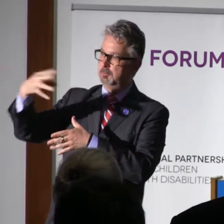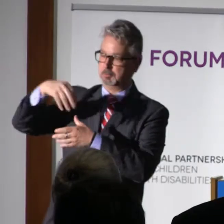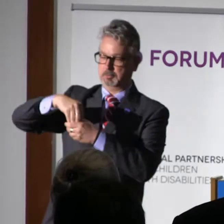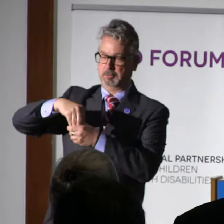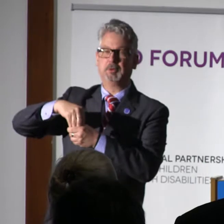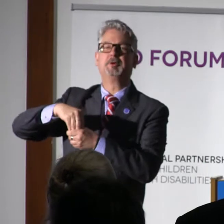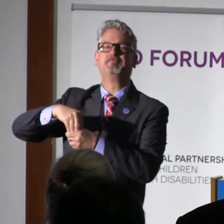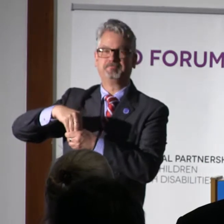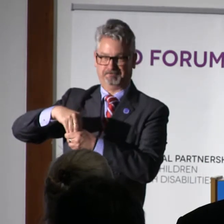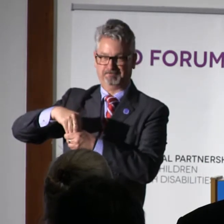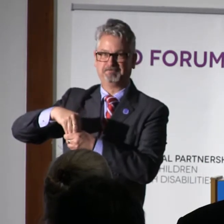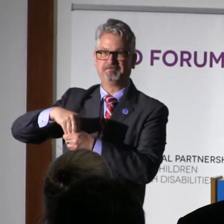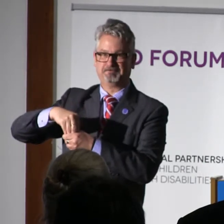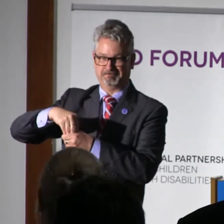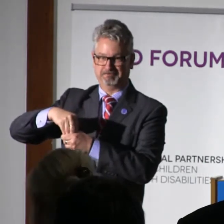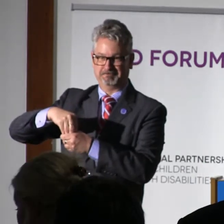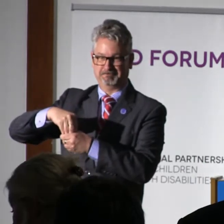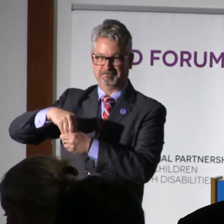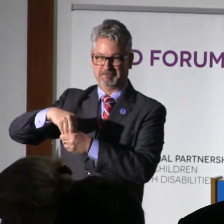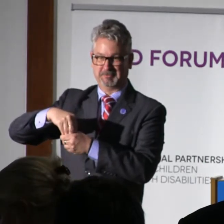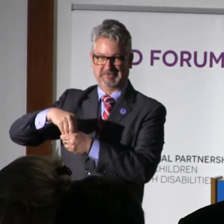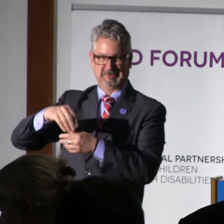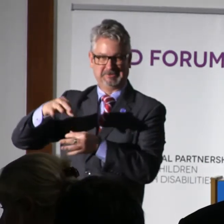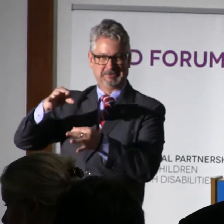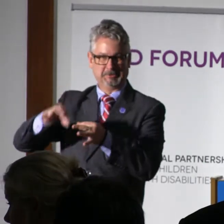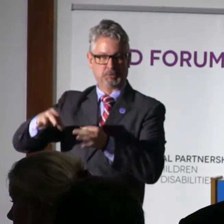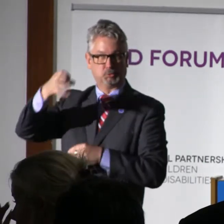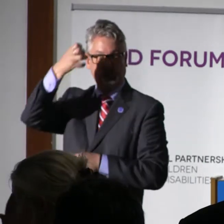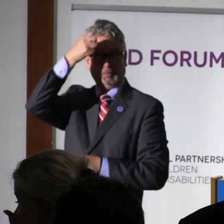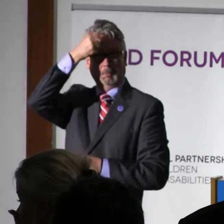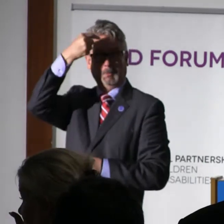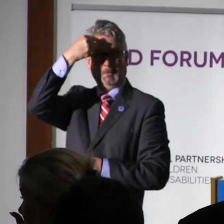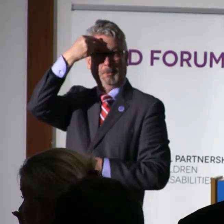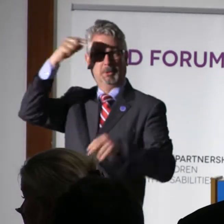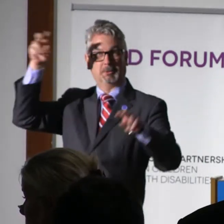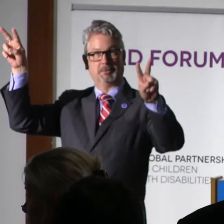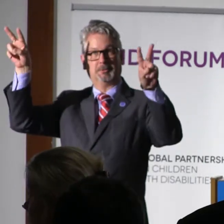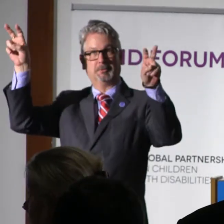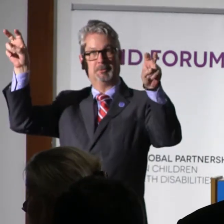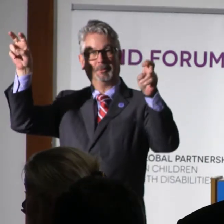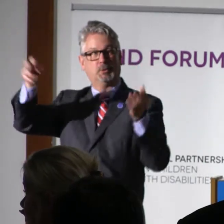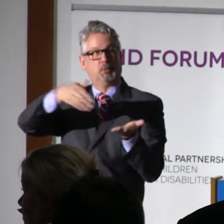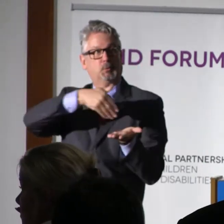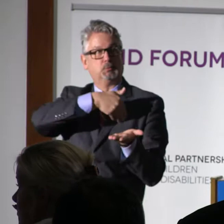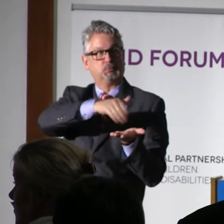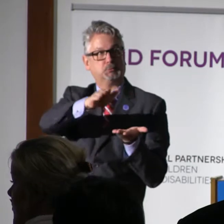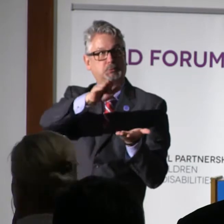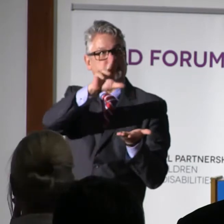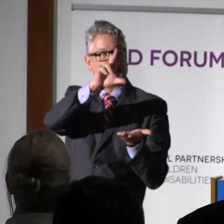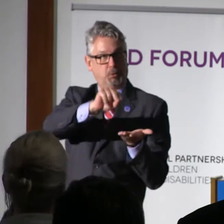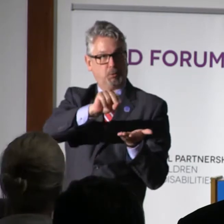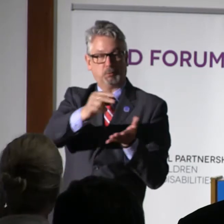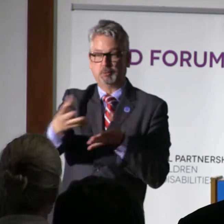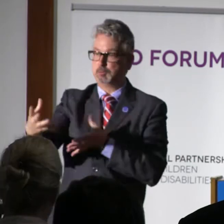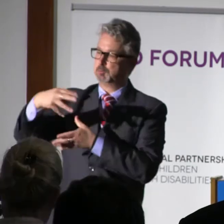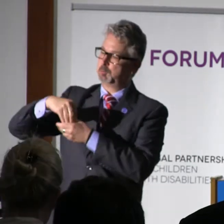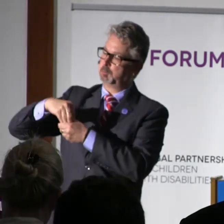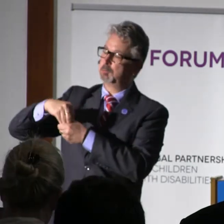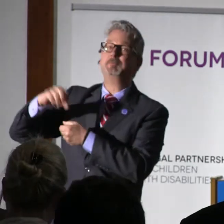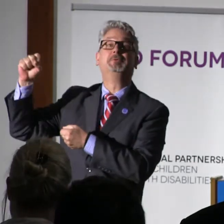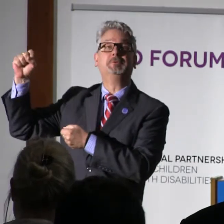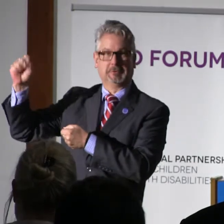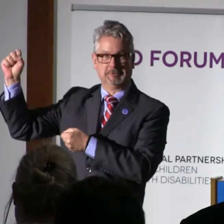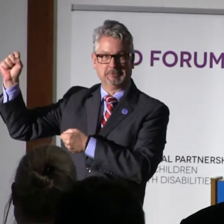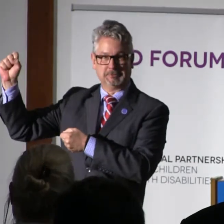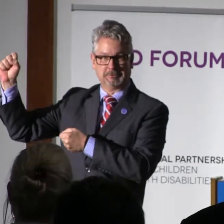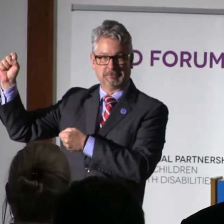exclusion, no. Inclusion, yes. It's simple